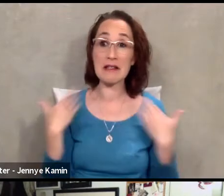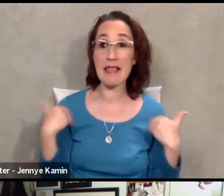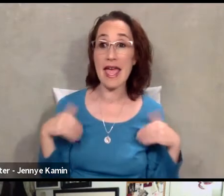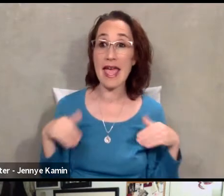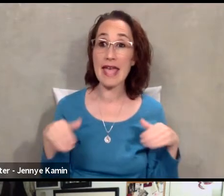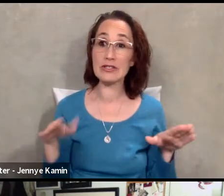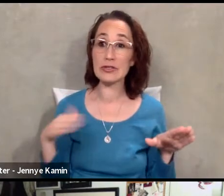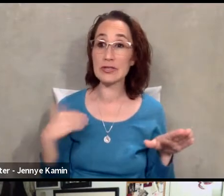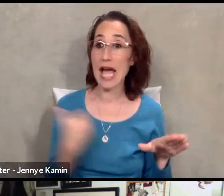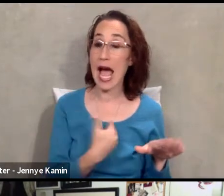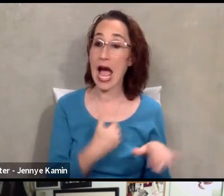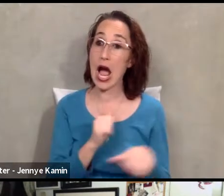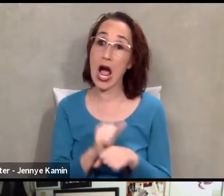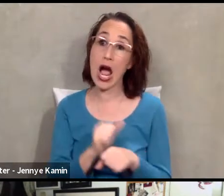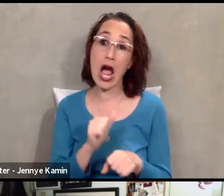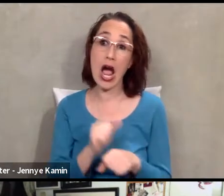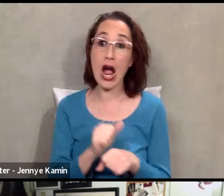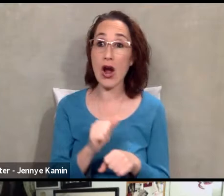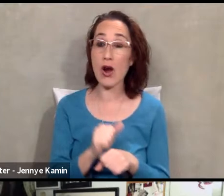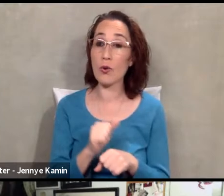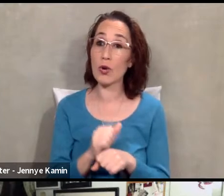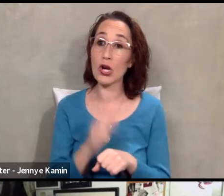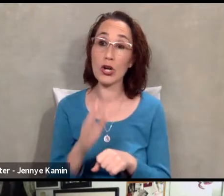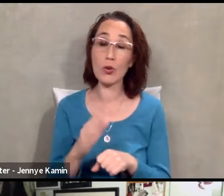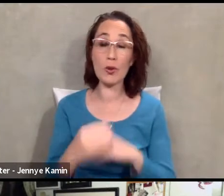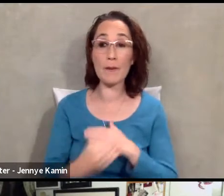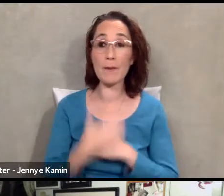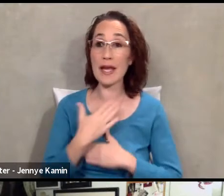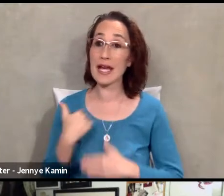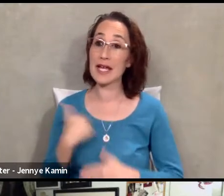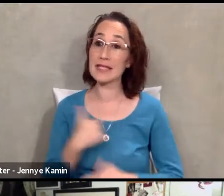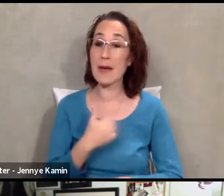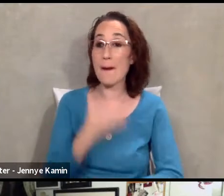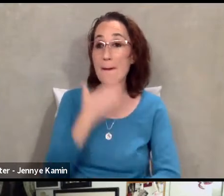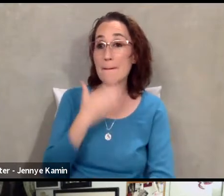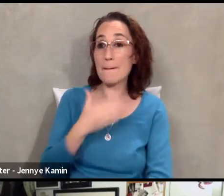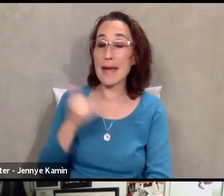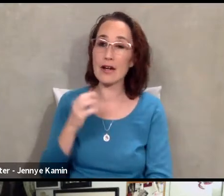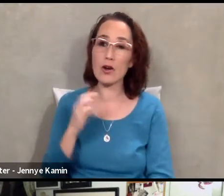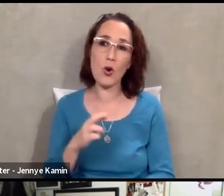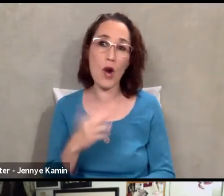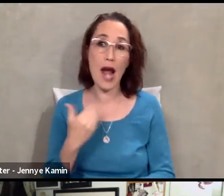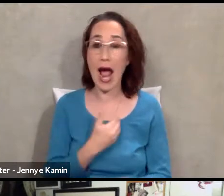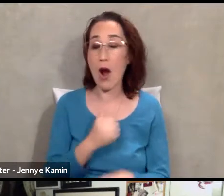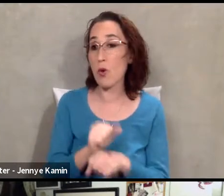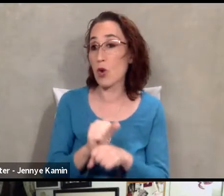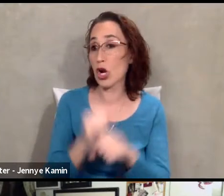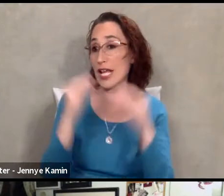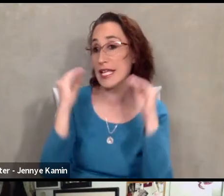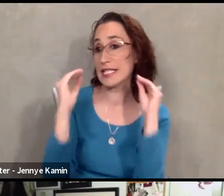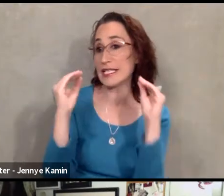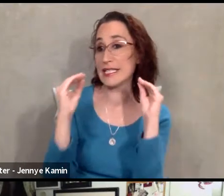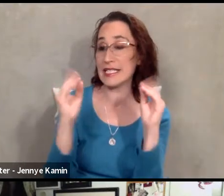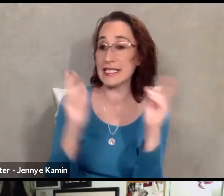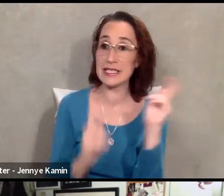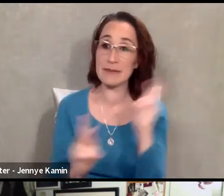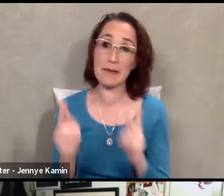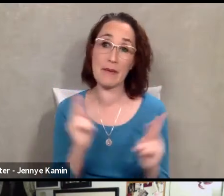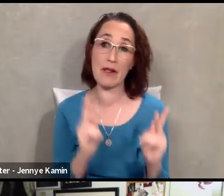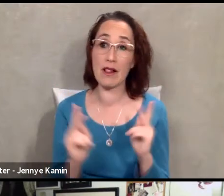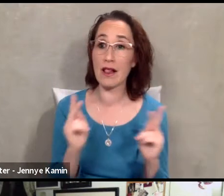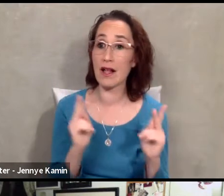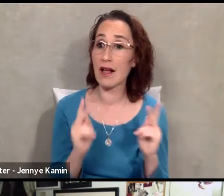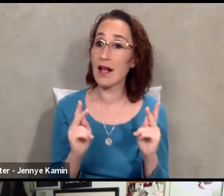like going to make us better or, you know, teach people about